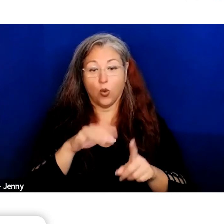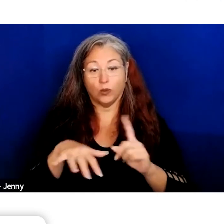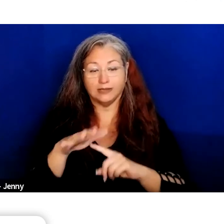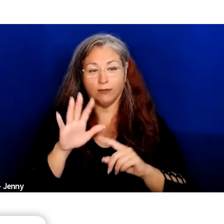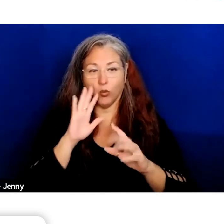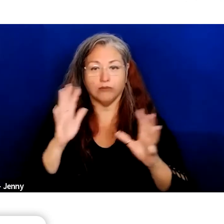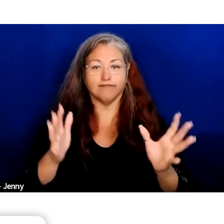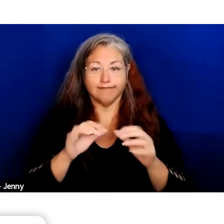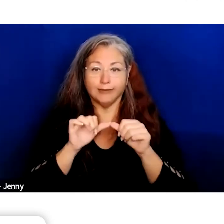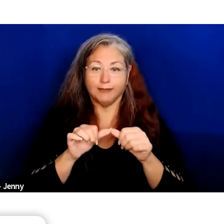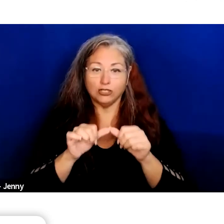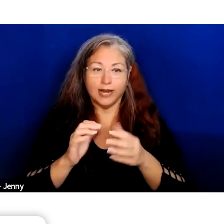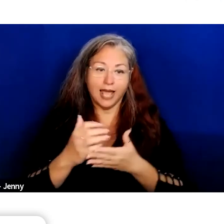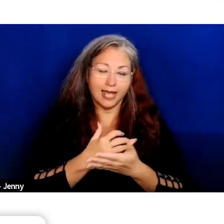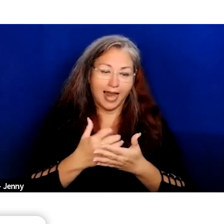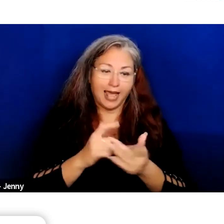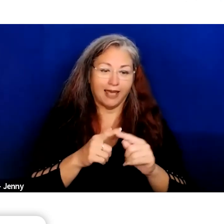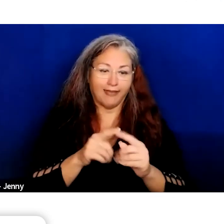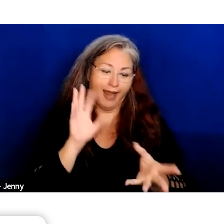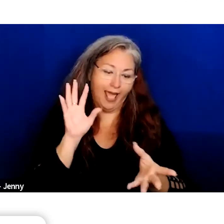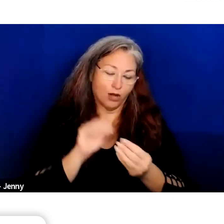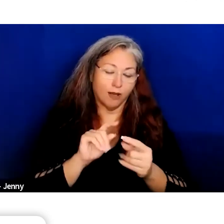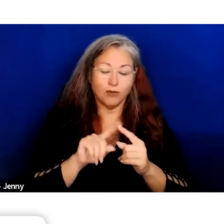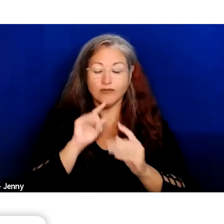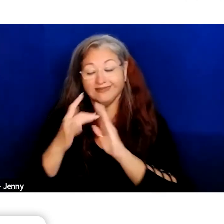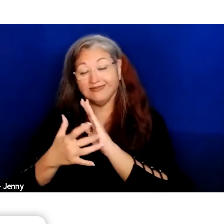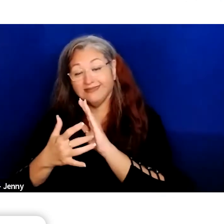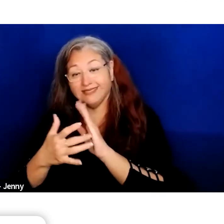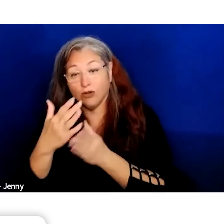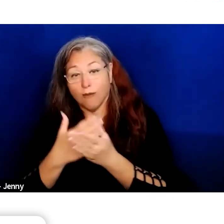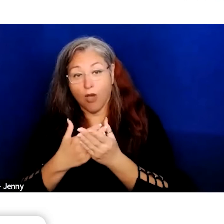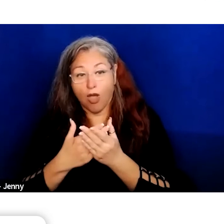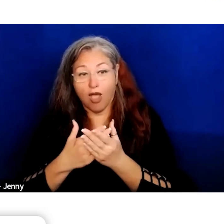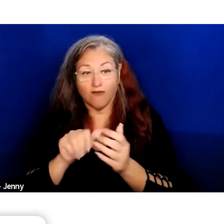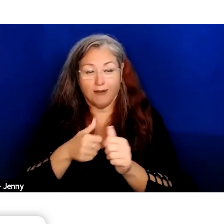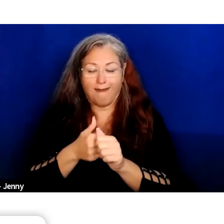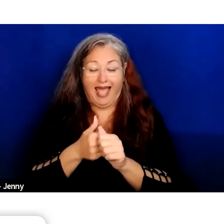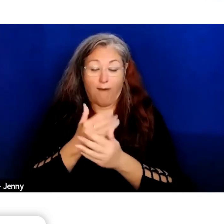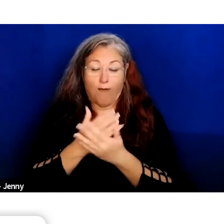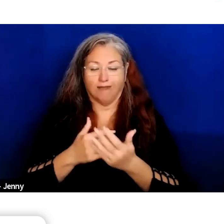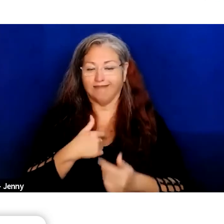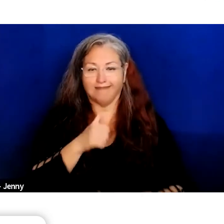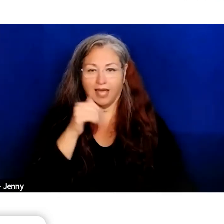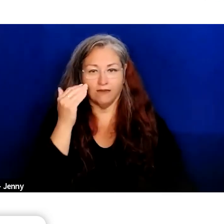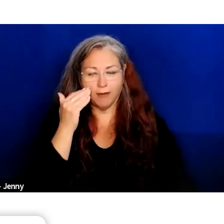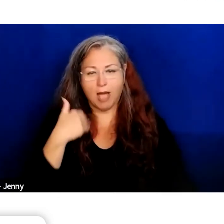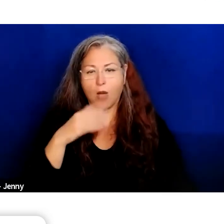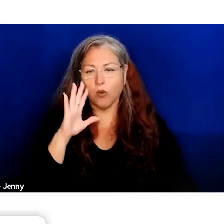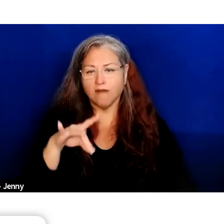data collected and aggregated. But the technical aspects of it on the back end, I'm unfamiliar with, but I can try to find answers for